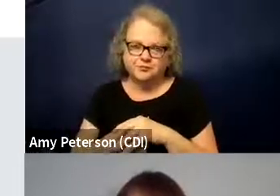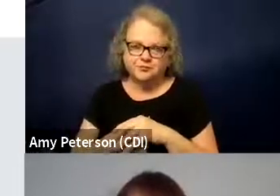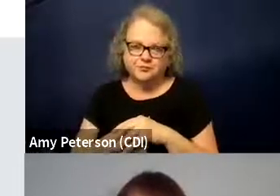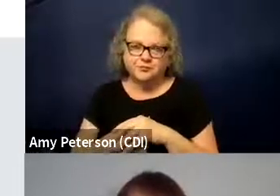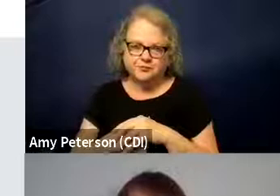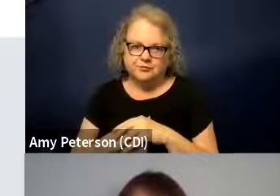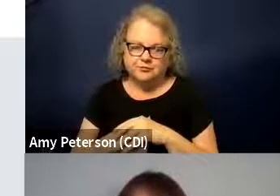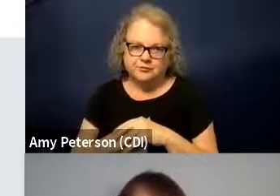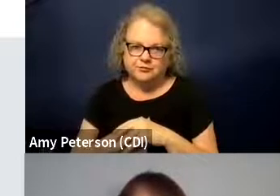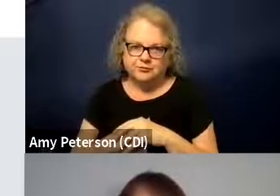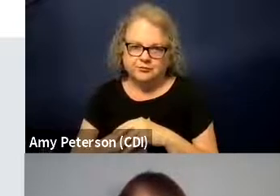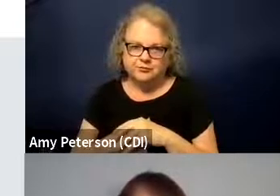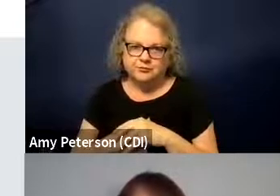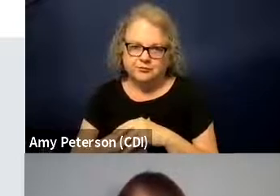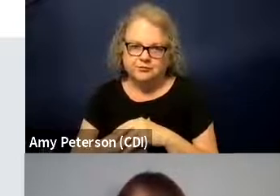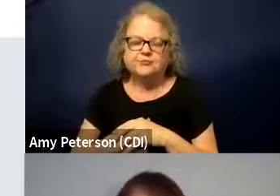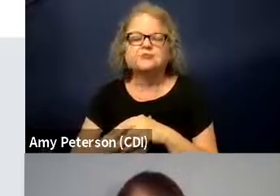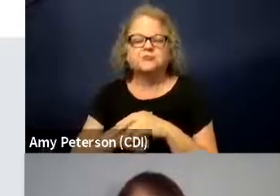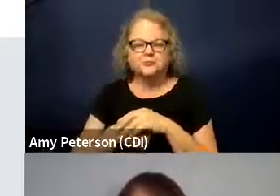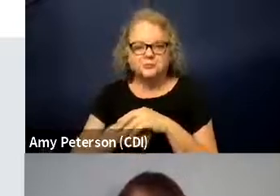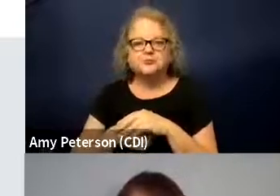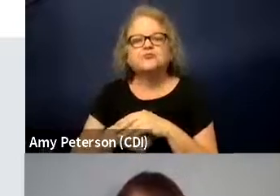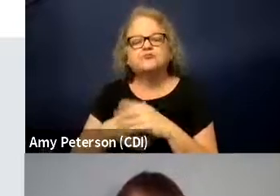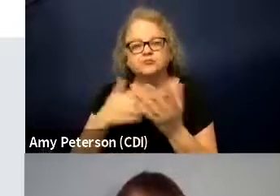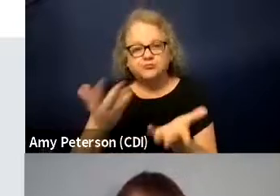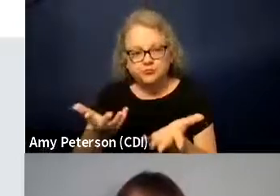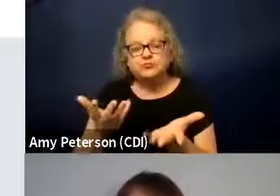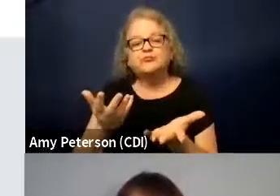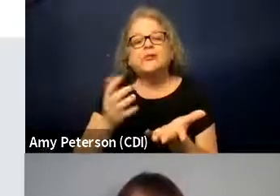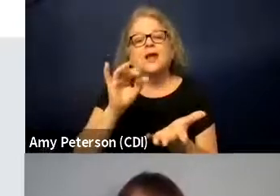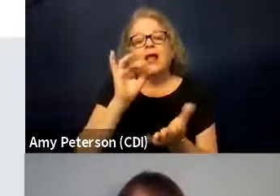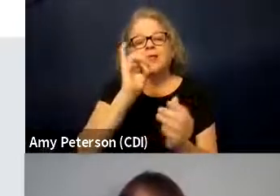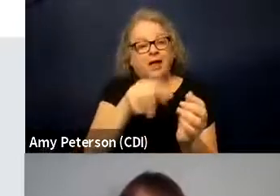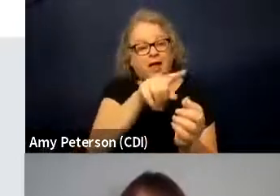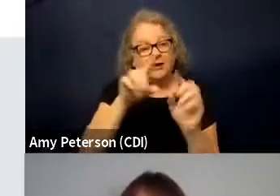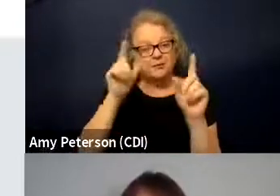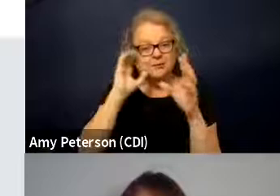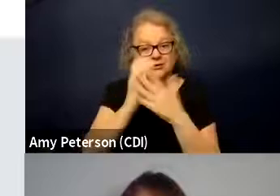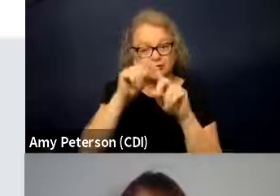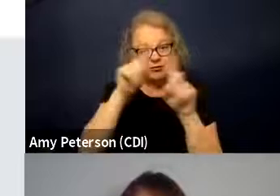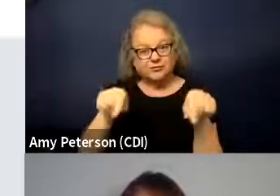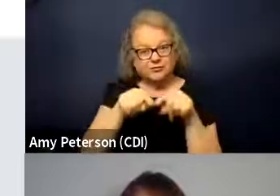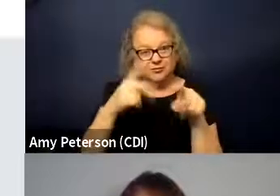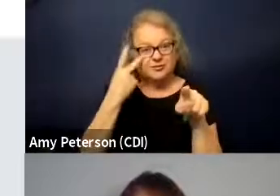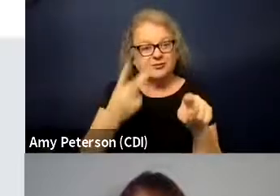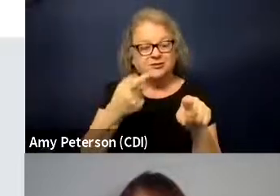your respiratory system and it can get into your human cells to cause infection.